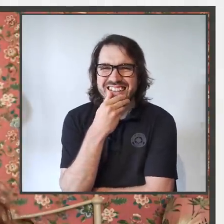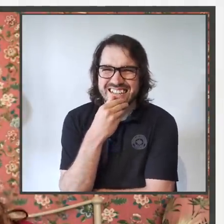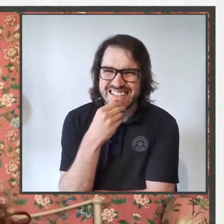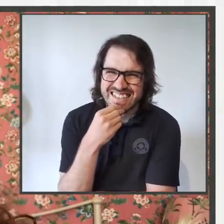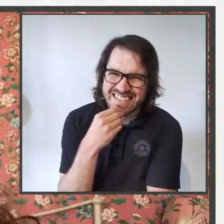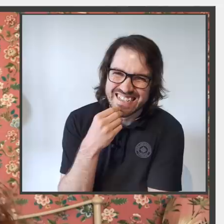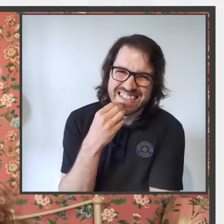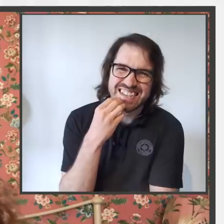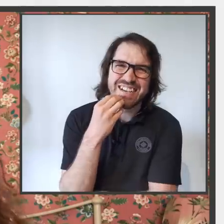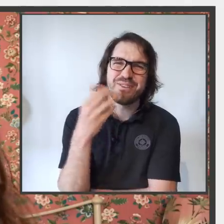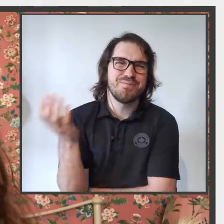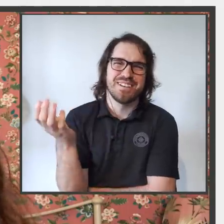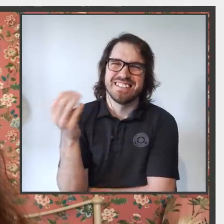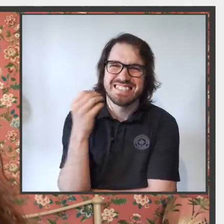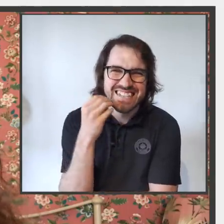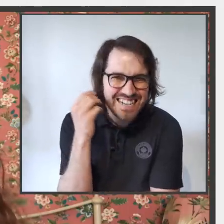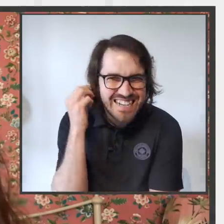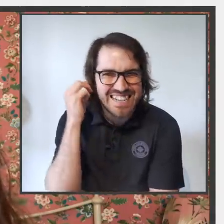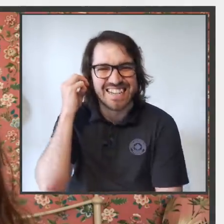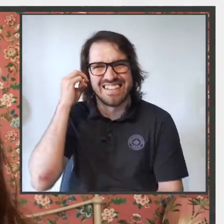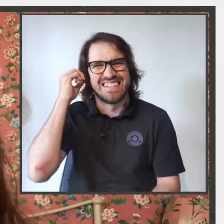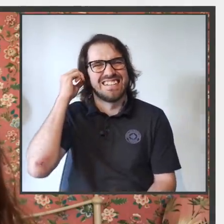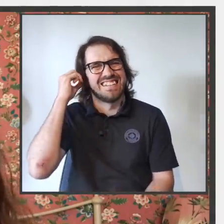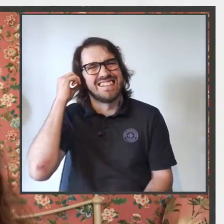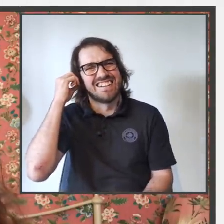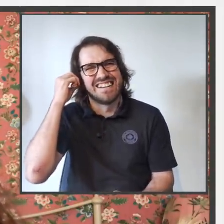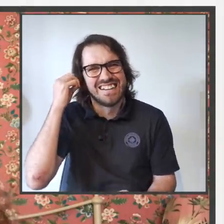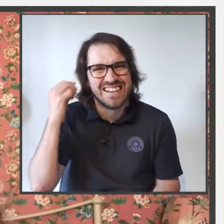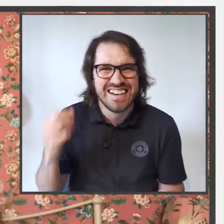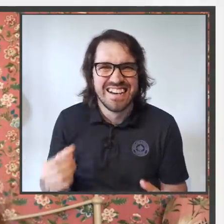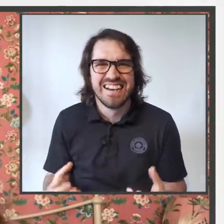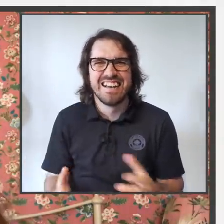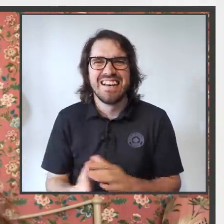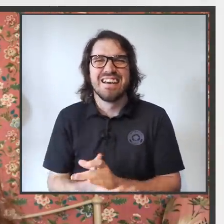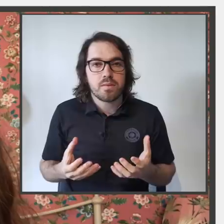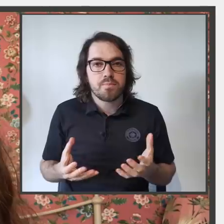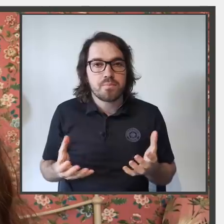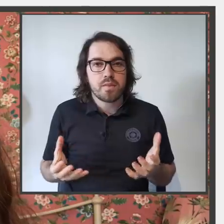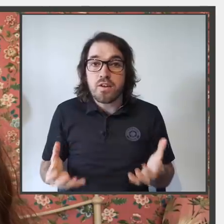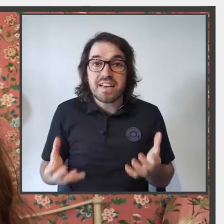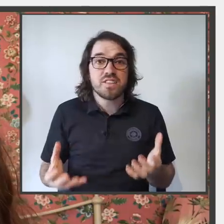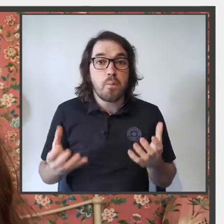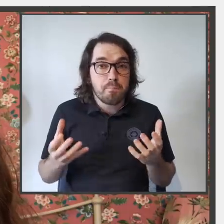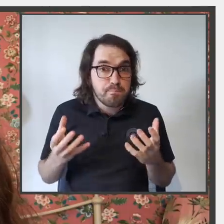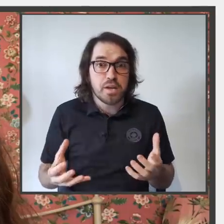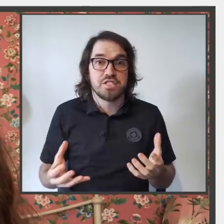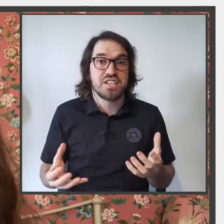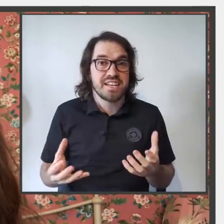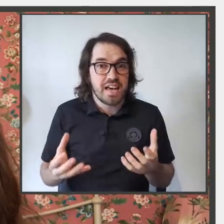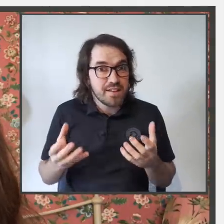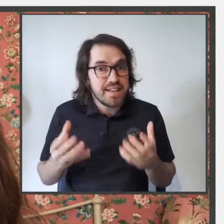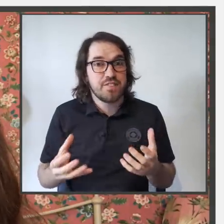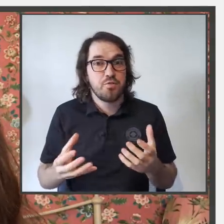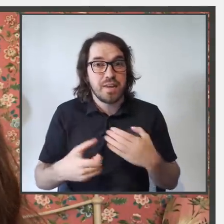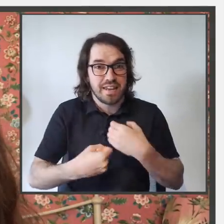and it won't move. It won't budge. It won't budge. It won't budge at all. Okay, so budge, it